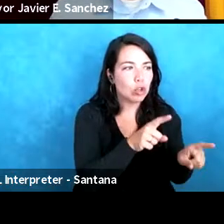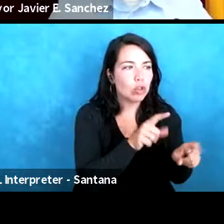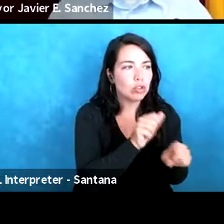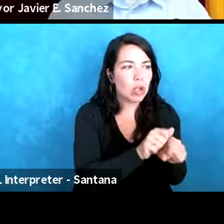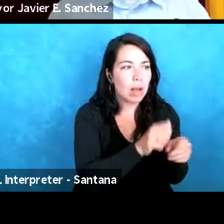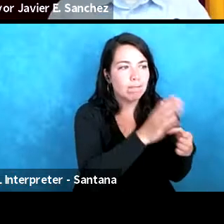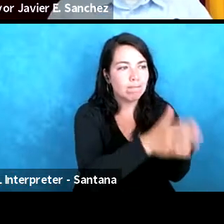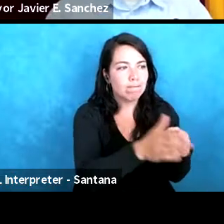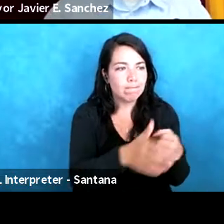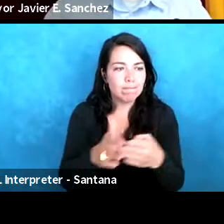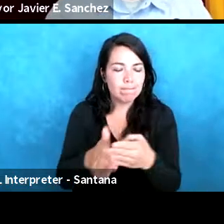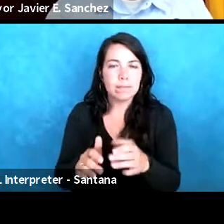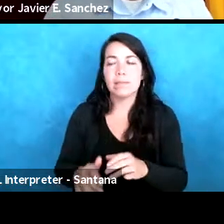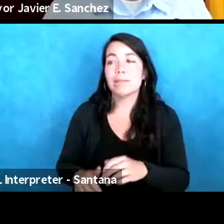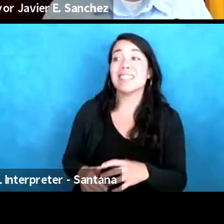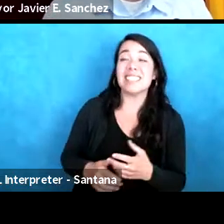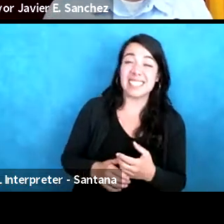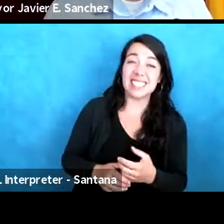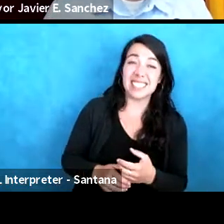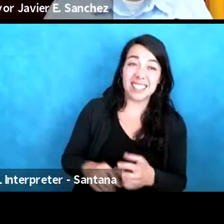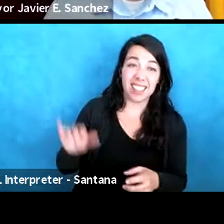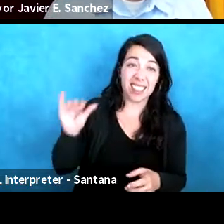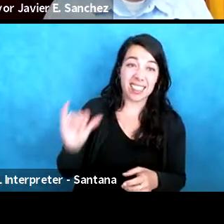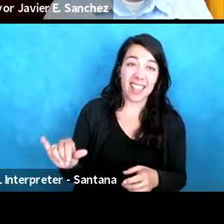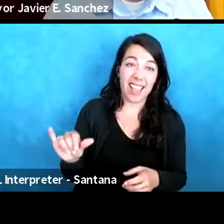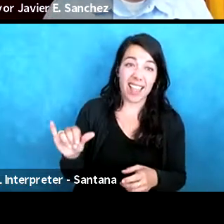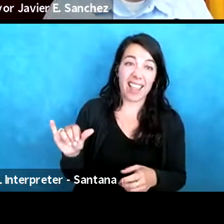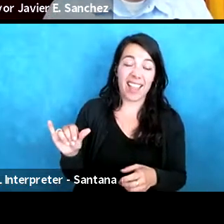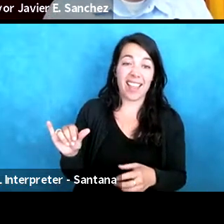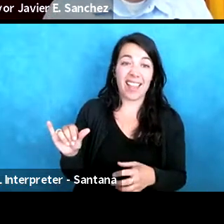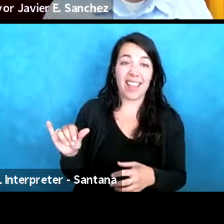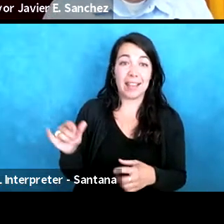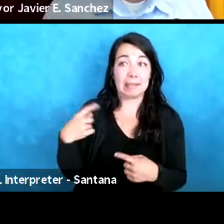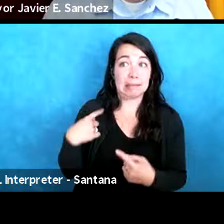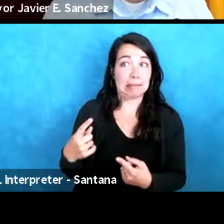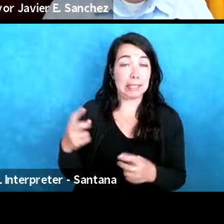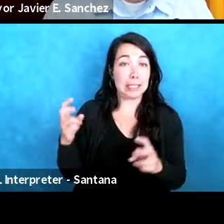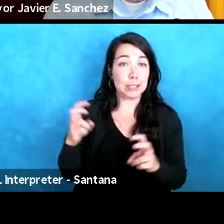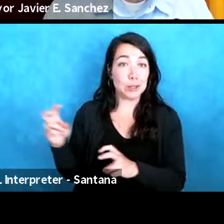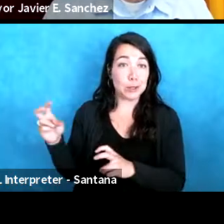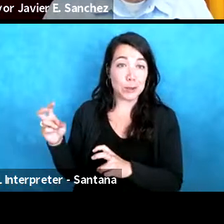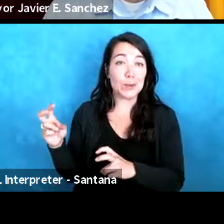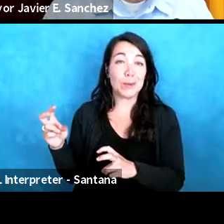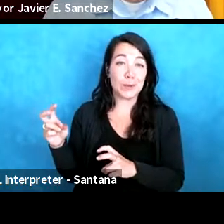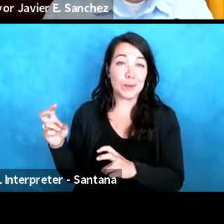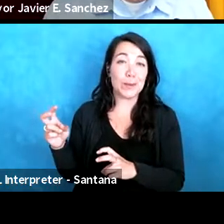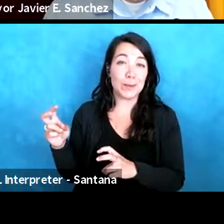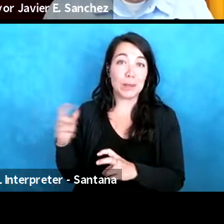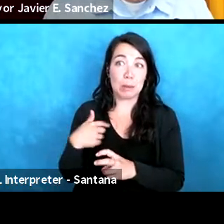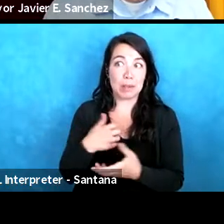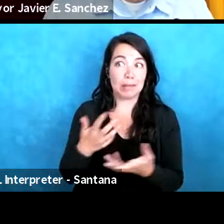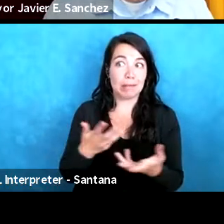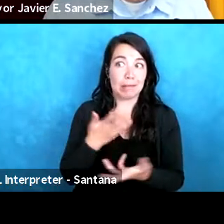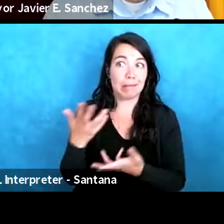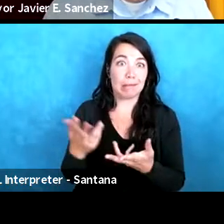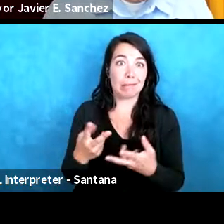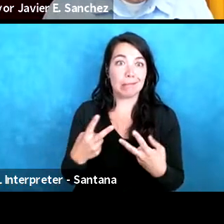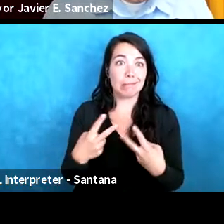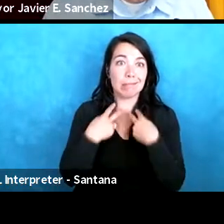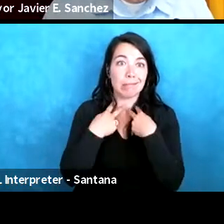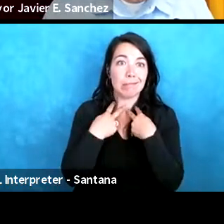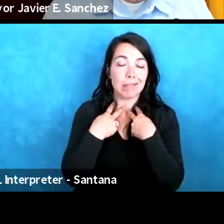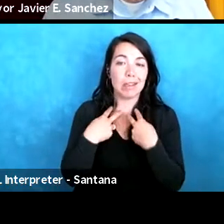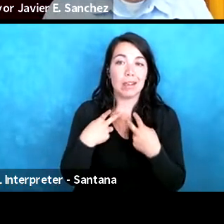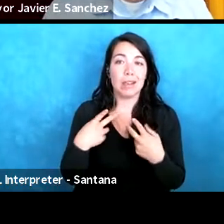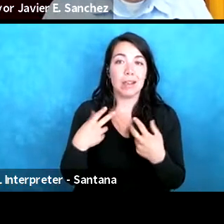That is an issue that we're addressing that has been with all the courts of New Mexico. Some participants will